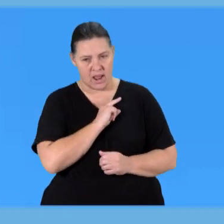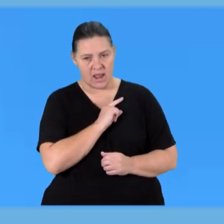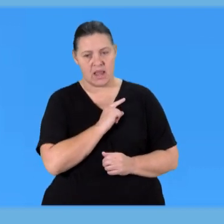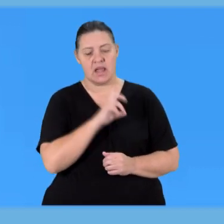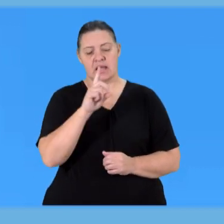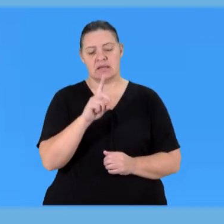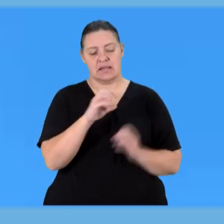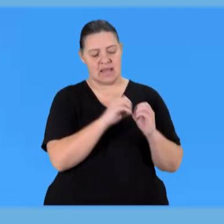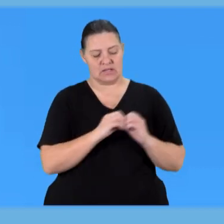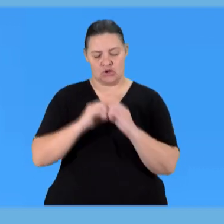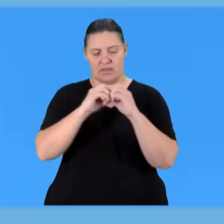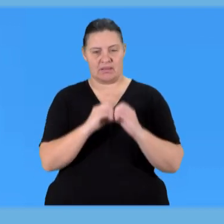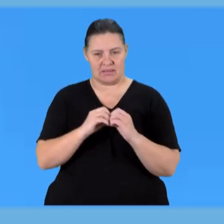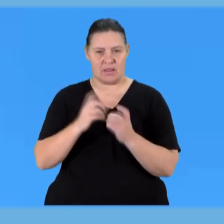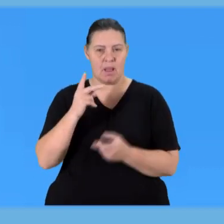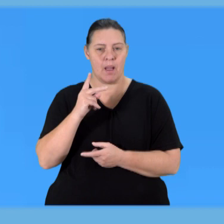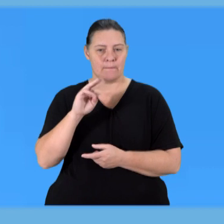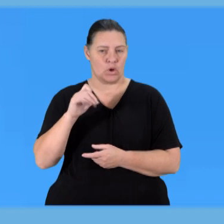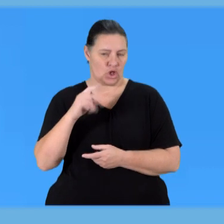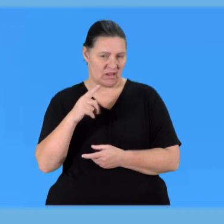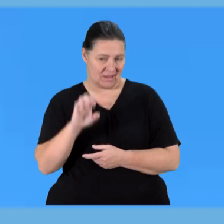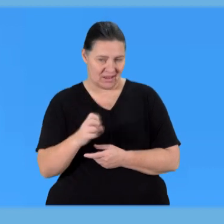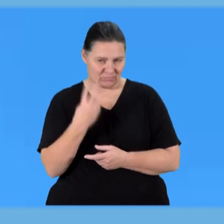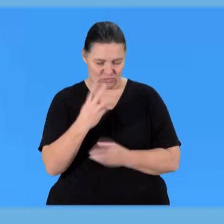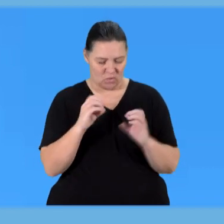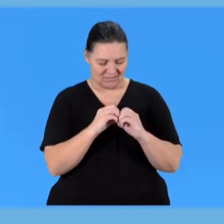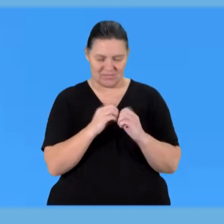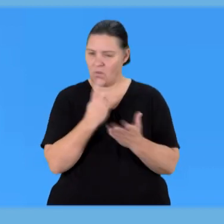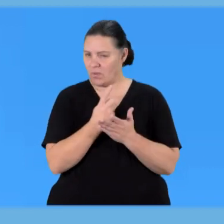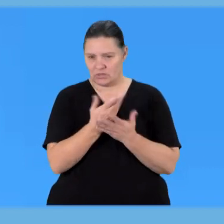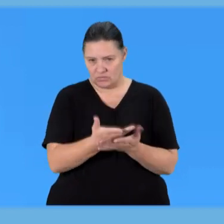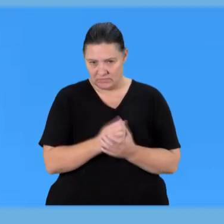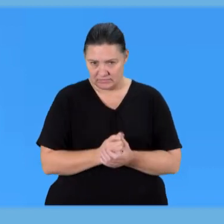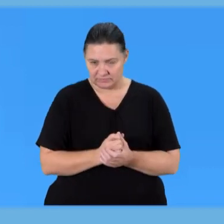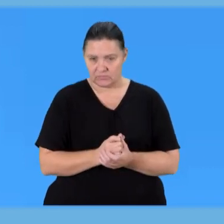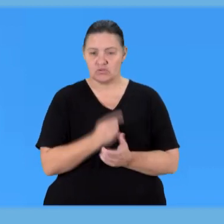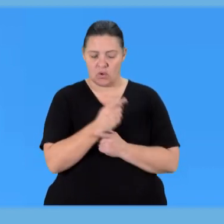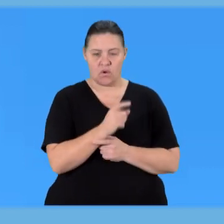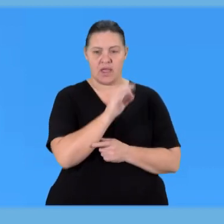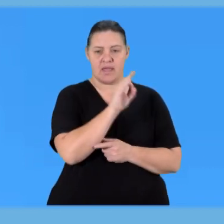it's a diatomic molecule. So the word equation for this reaction will then be iron